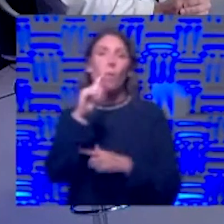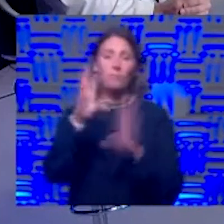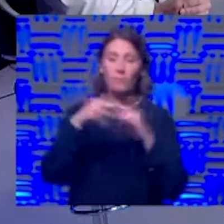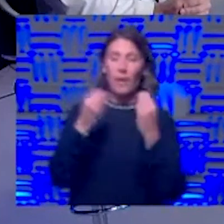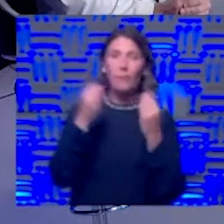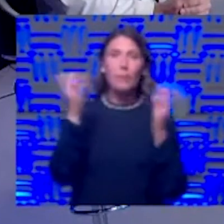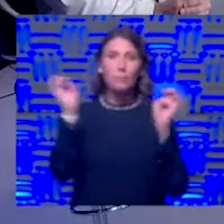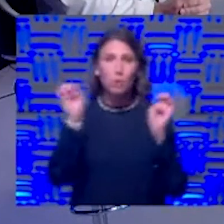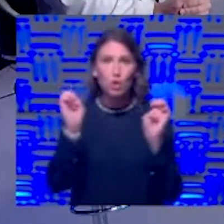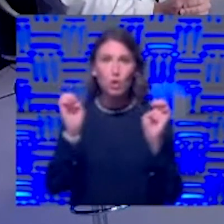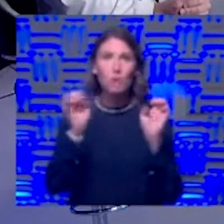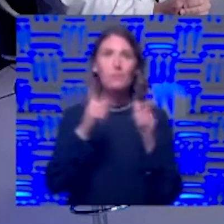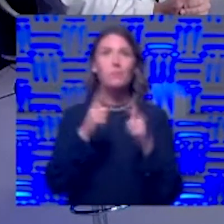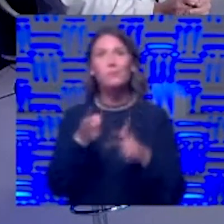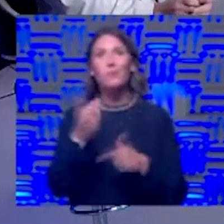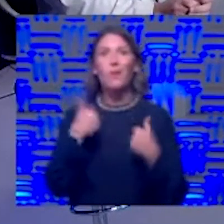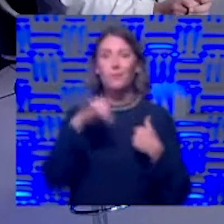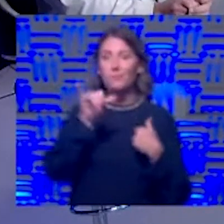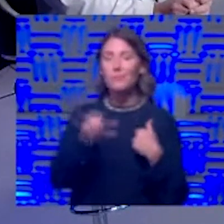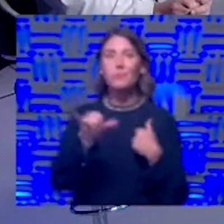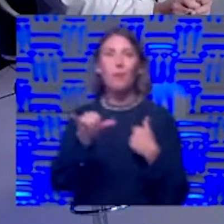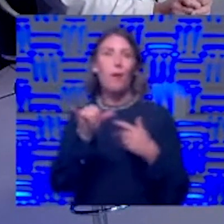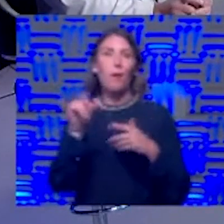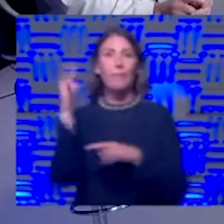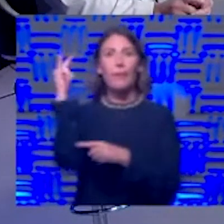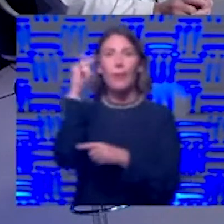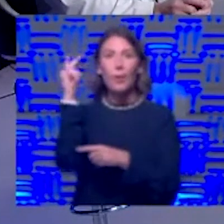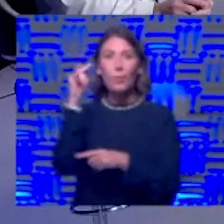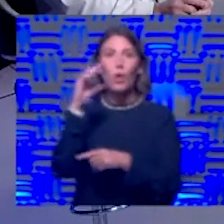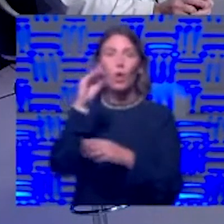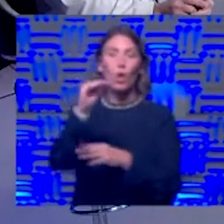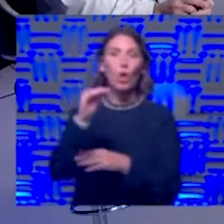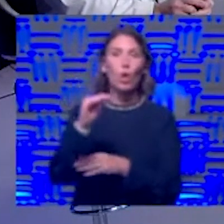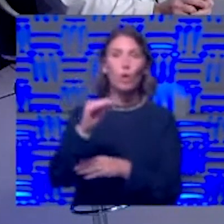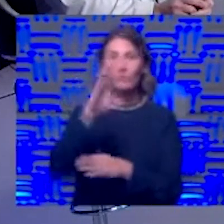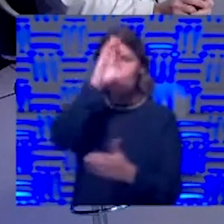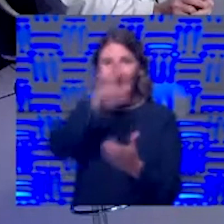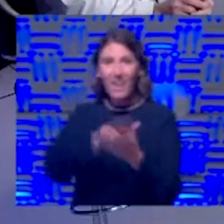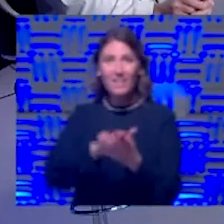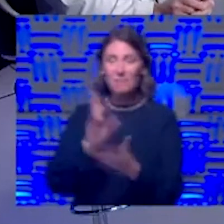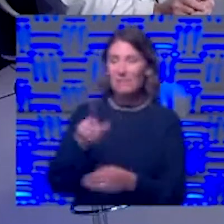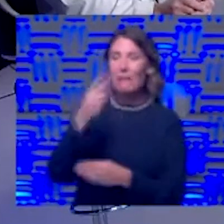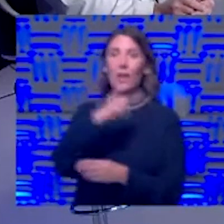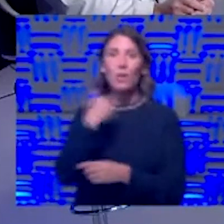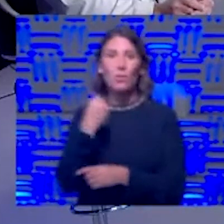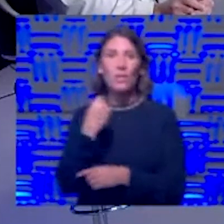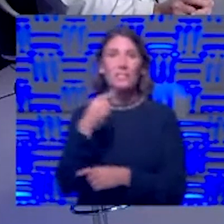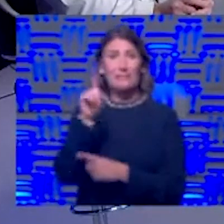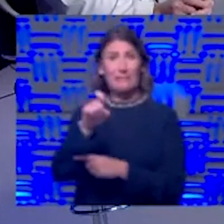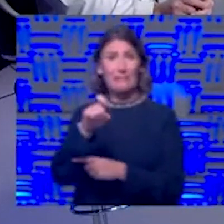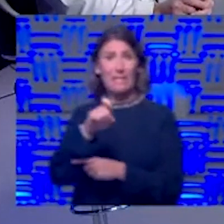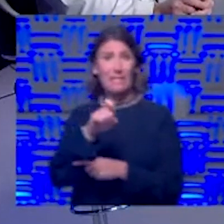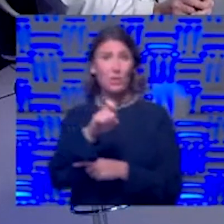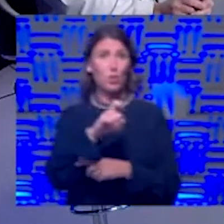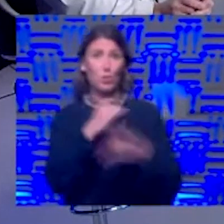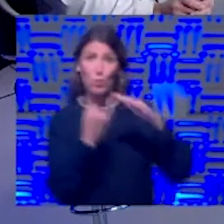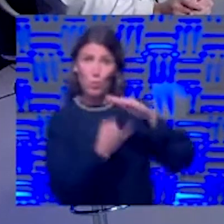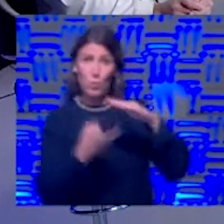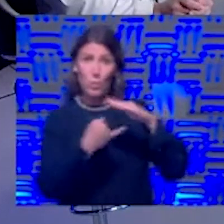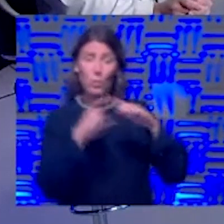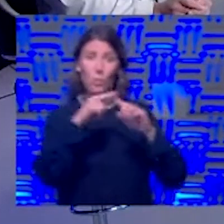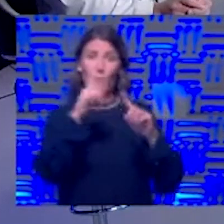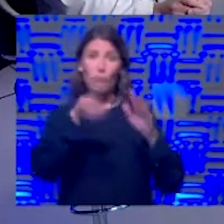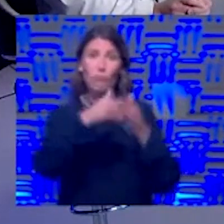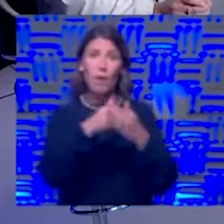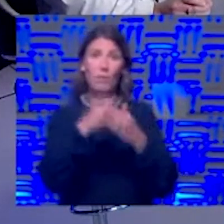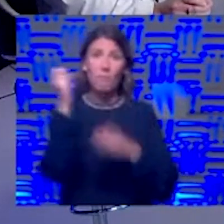Her husband is a high-risk person. Should she quarantine when she gets back in her own home? And